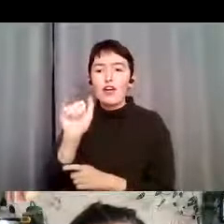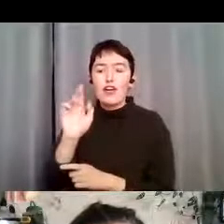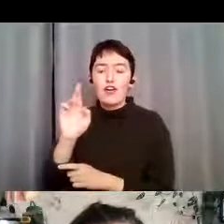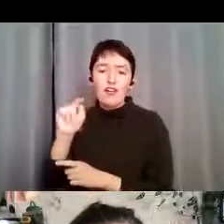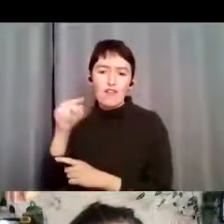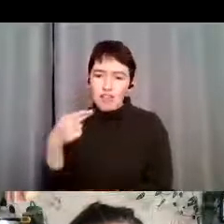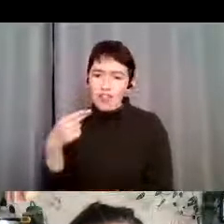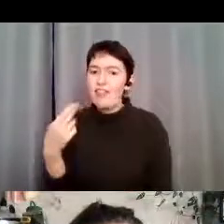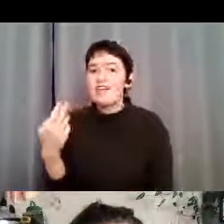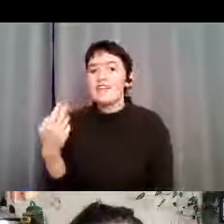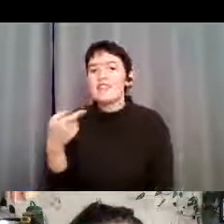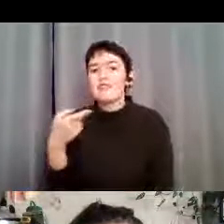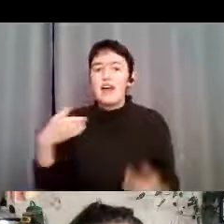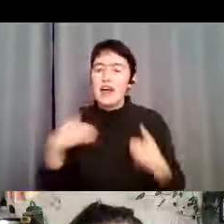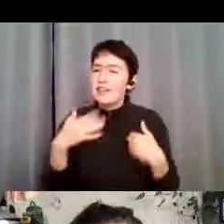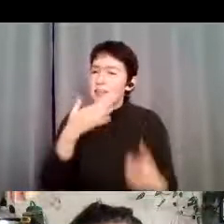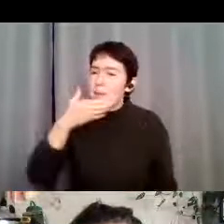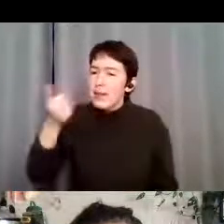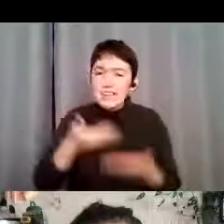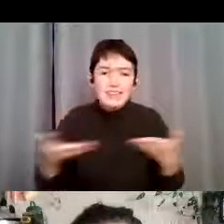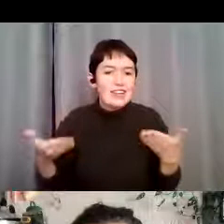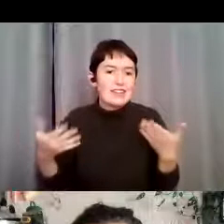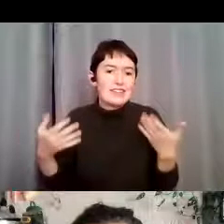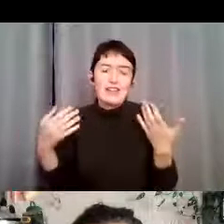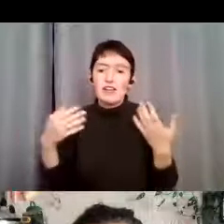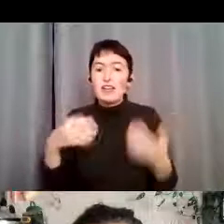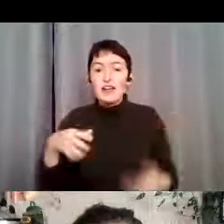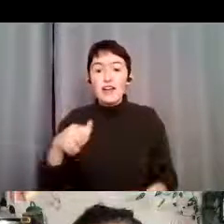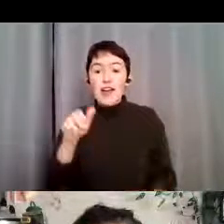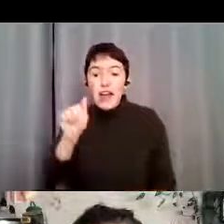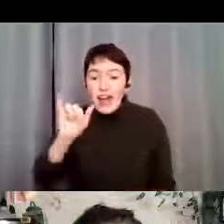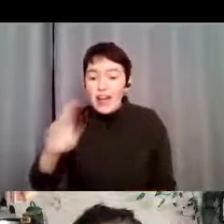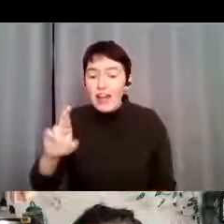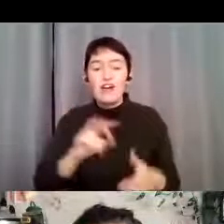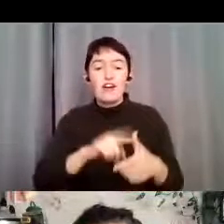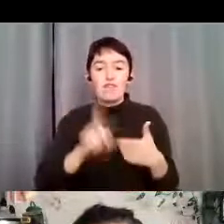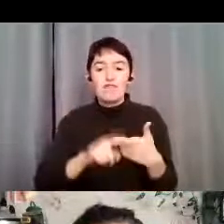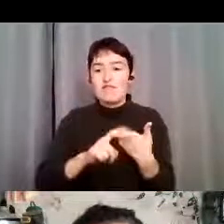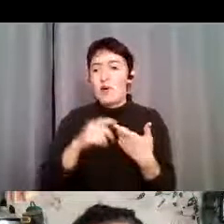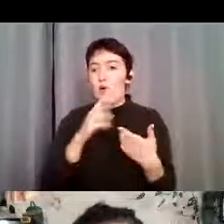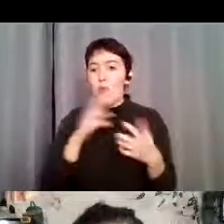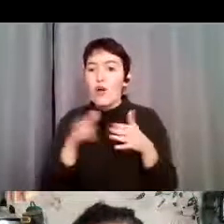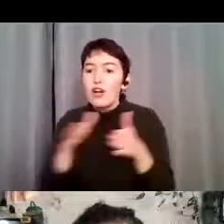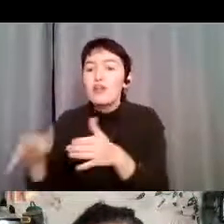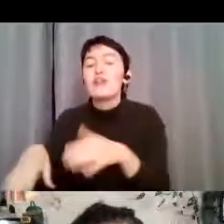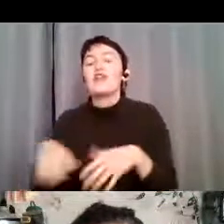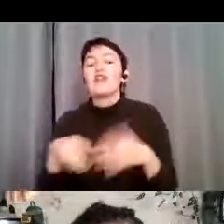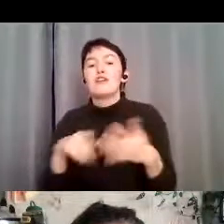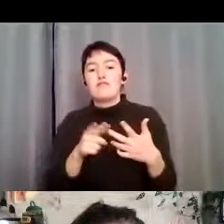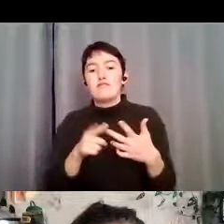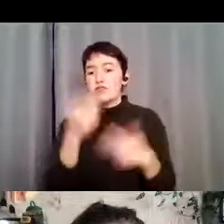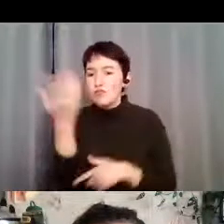things out there in the solar system. It has air and running water and trees, and what more could you want? So there really is no planet like